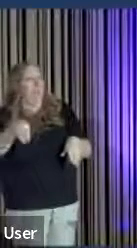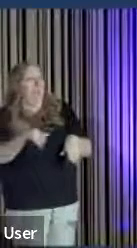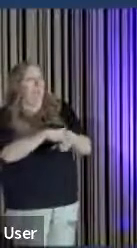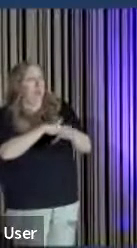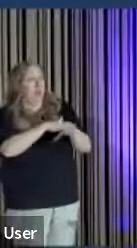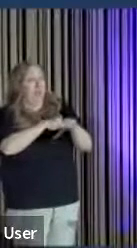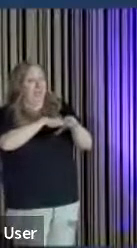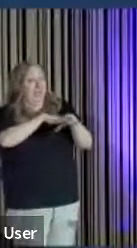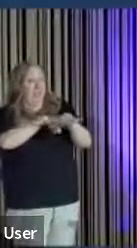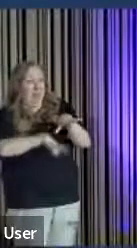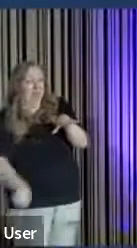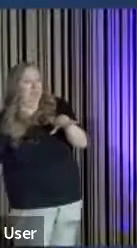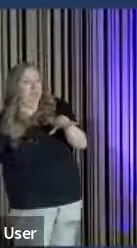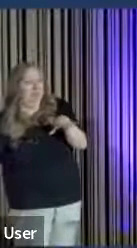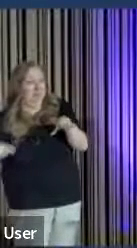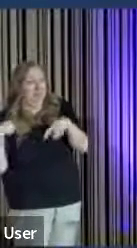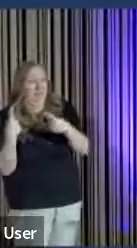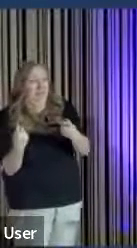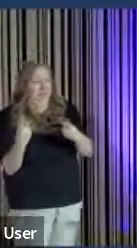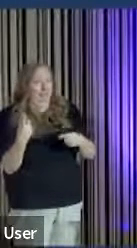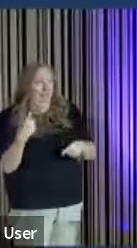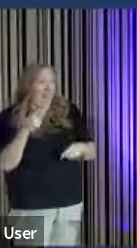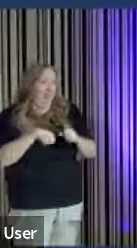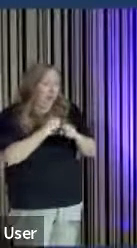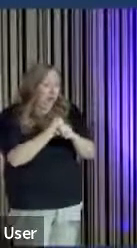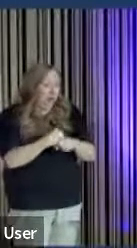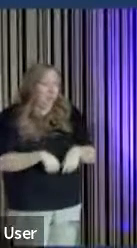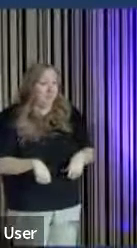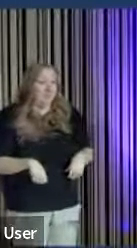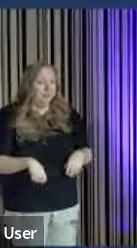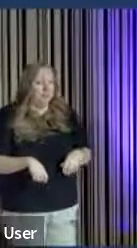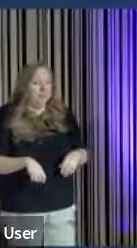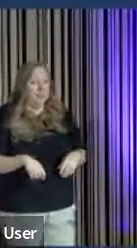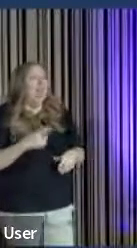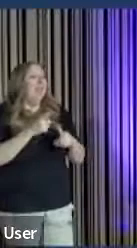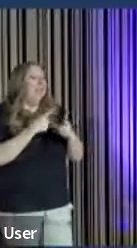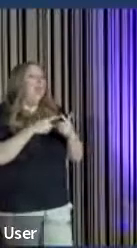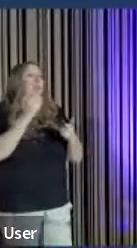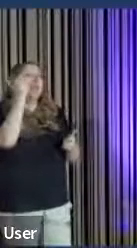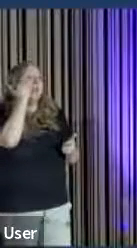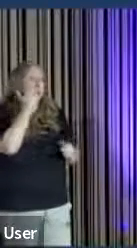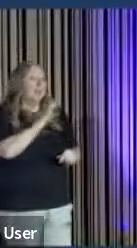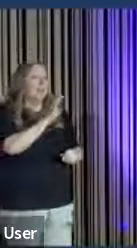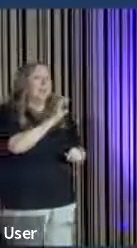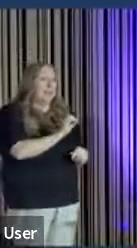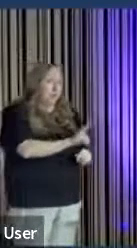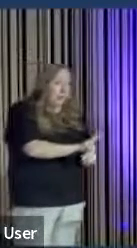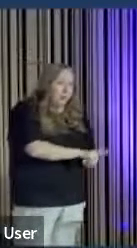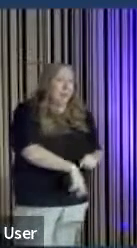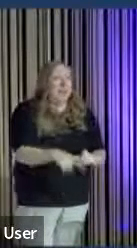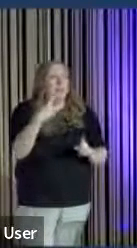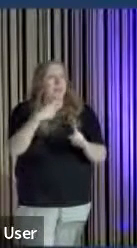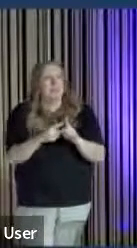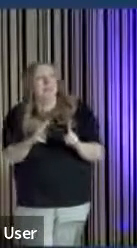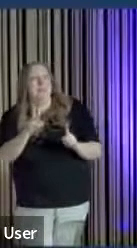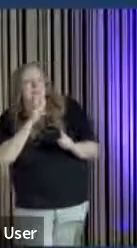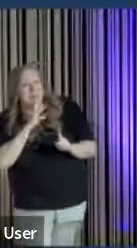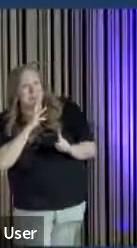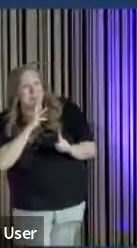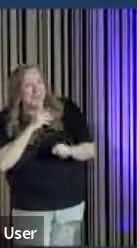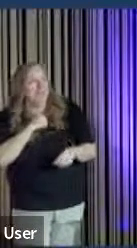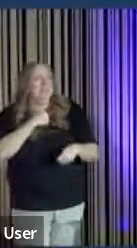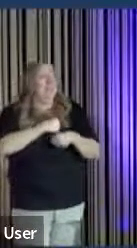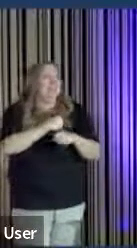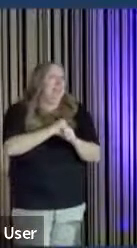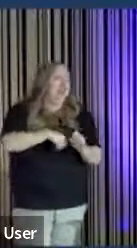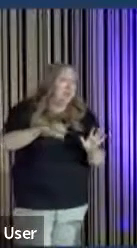slowly acidifying because CO2 plus water makes carbonate, bicarbonate, which is acidic. So all of this